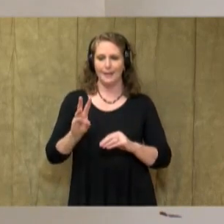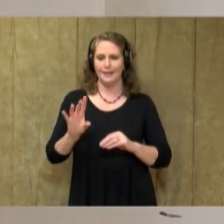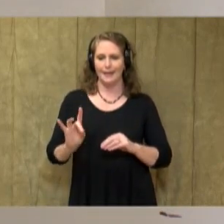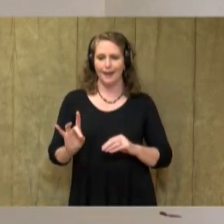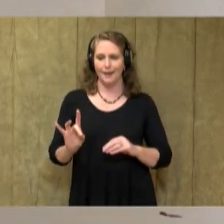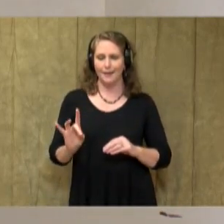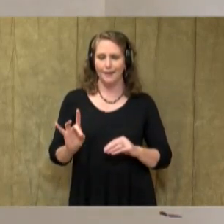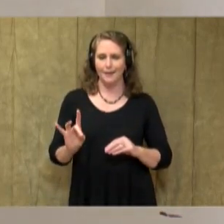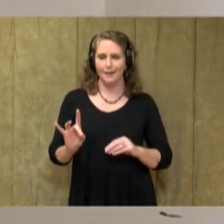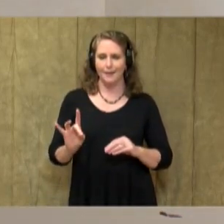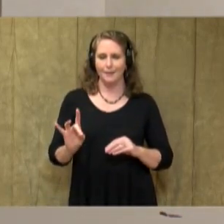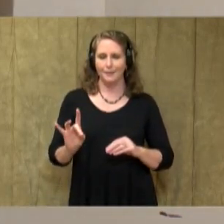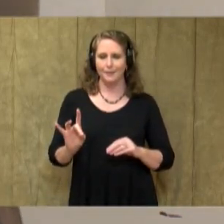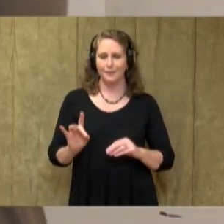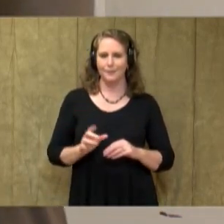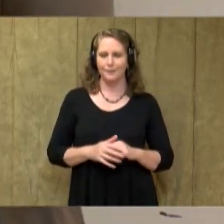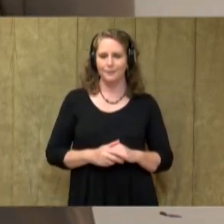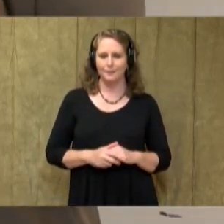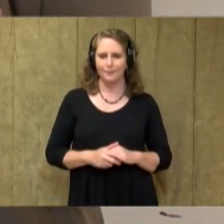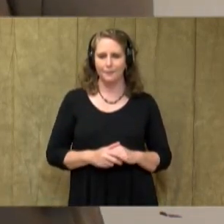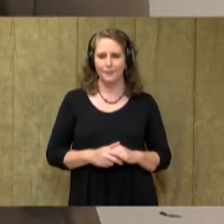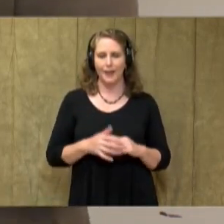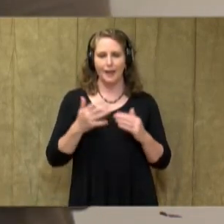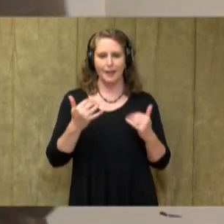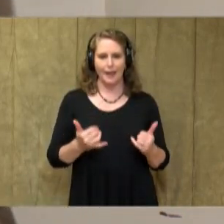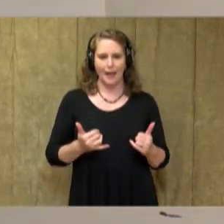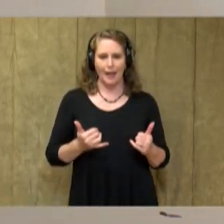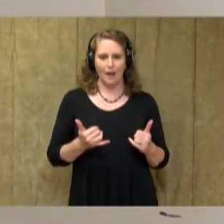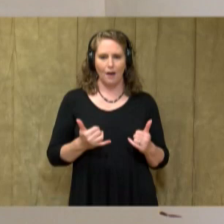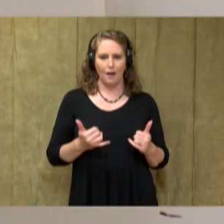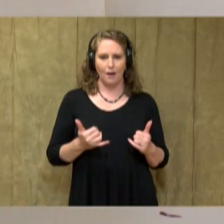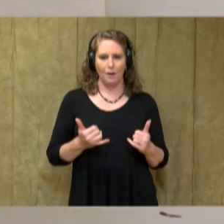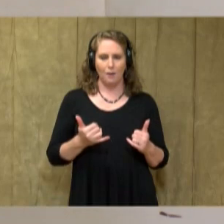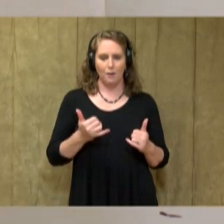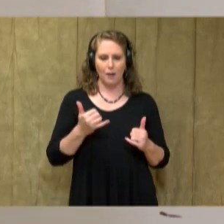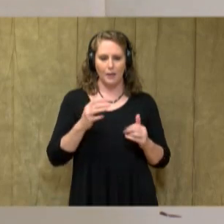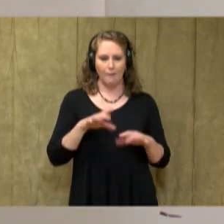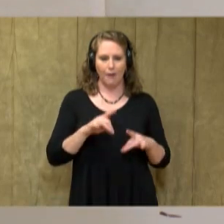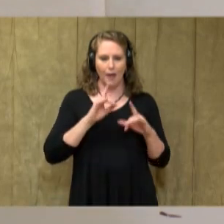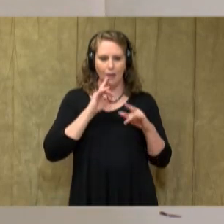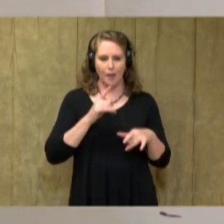368. Now, what do you think I need to do to solve this problem?